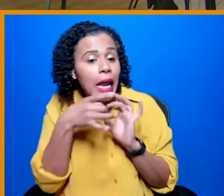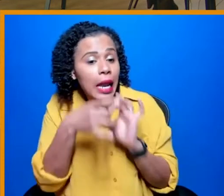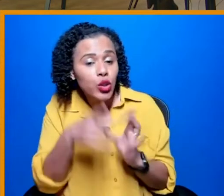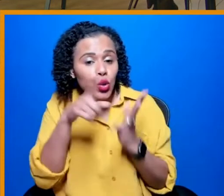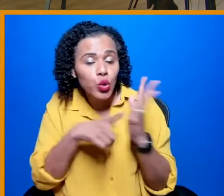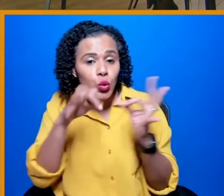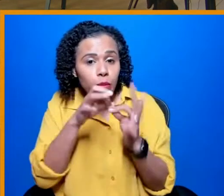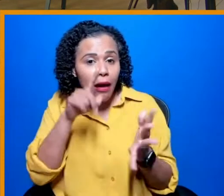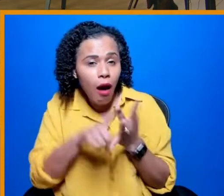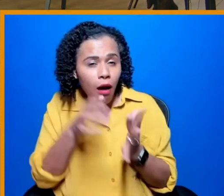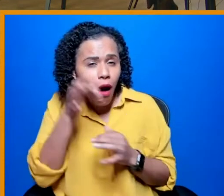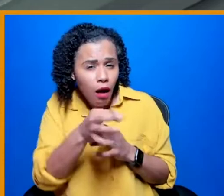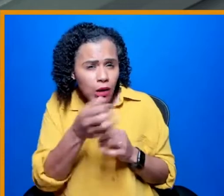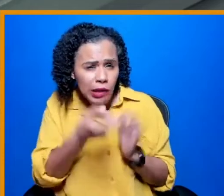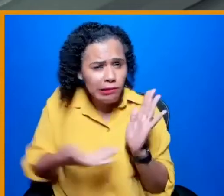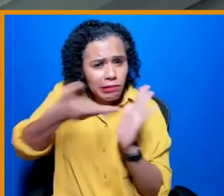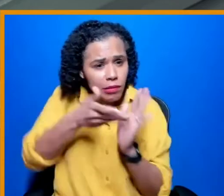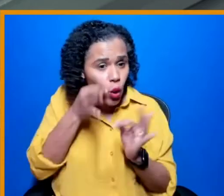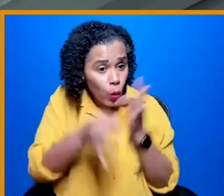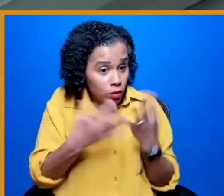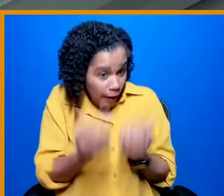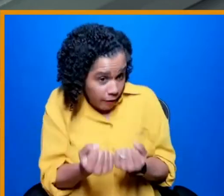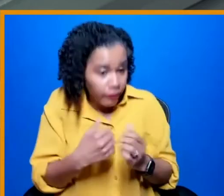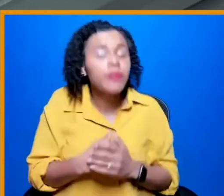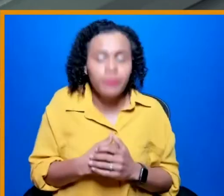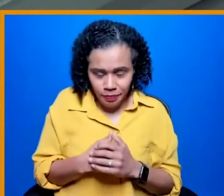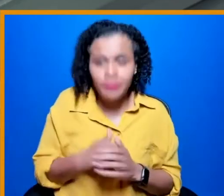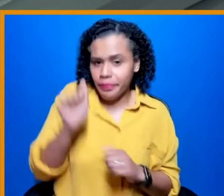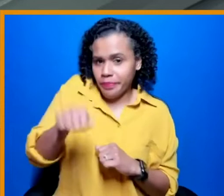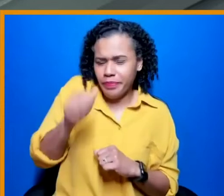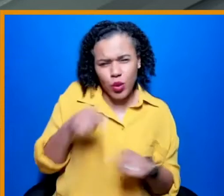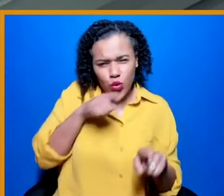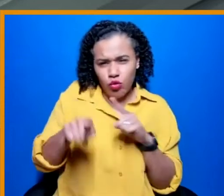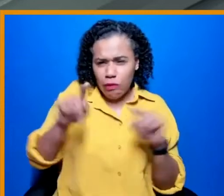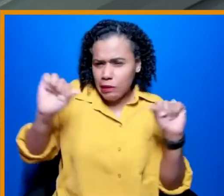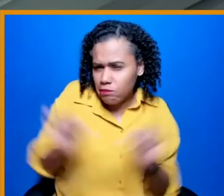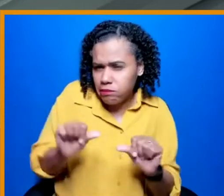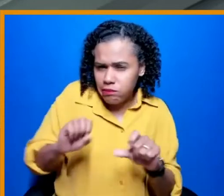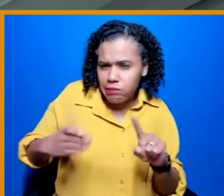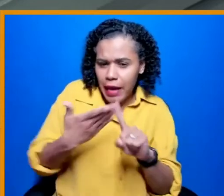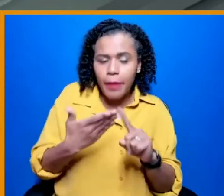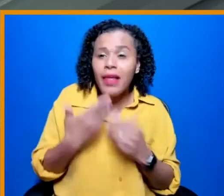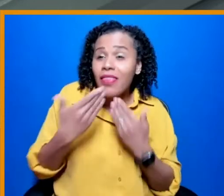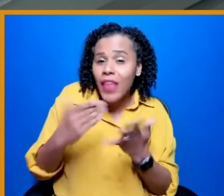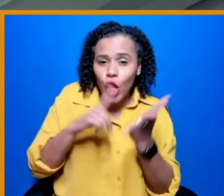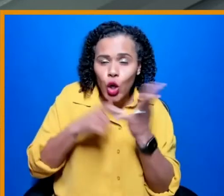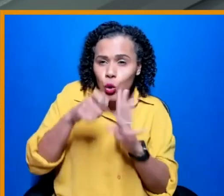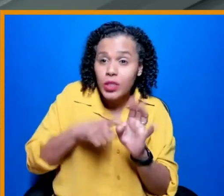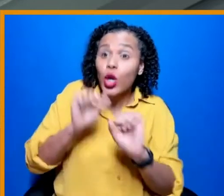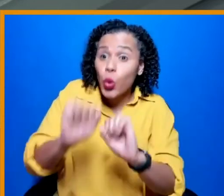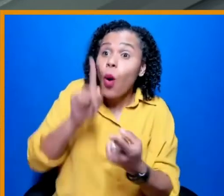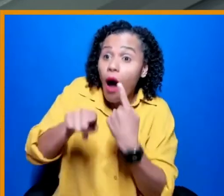a supplementary question, Will? Yes, thanks a lot. I'll be as brief as I can. So thanks, Lucy, for the answer. I really appreciate